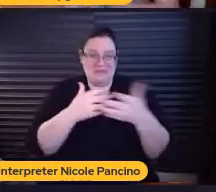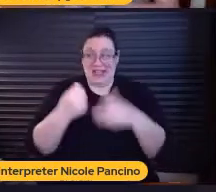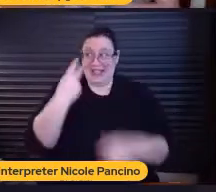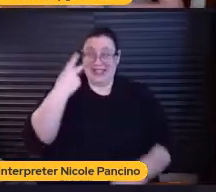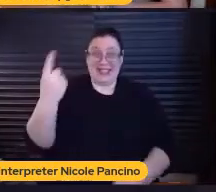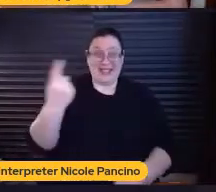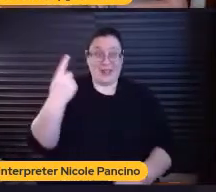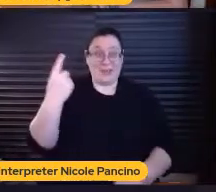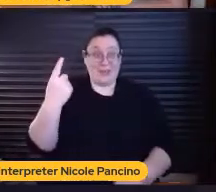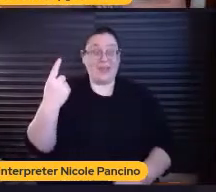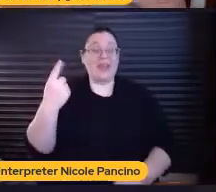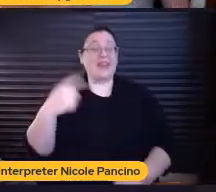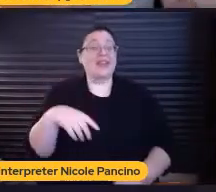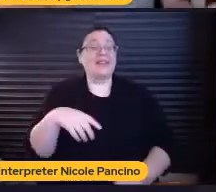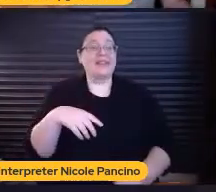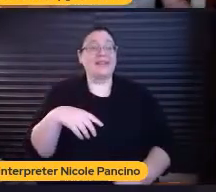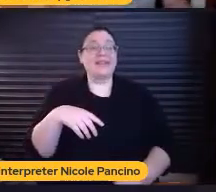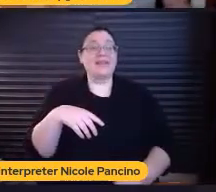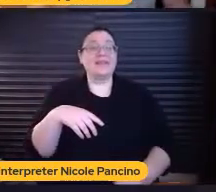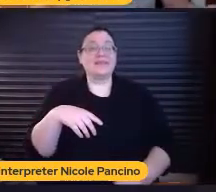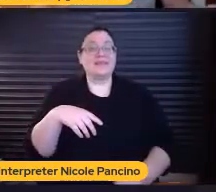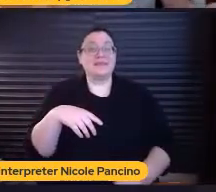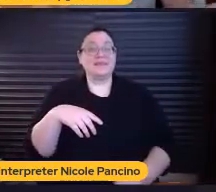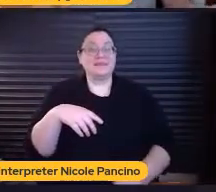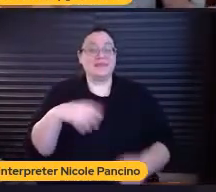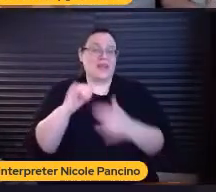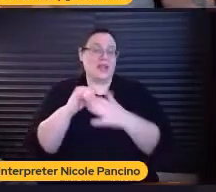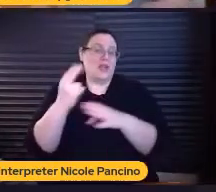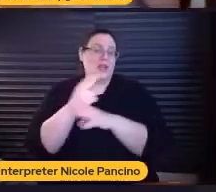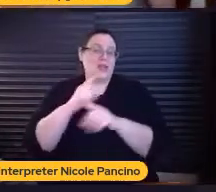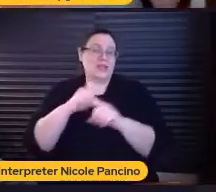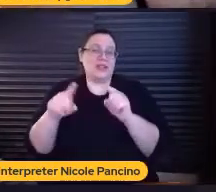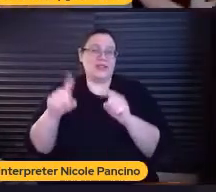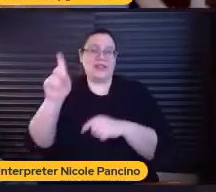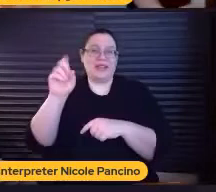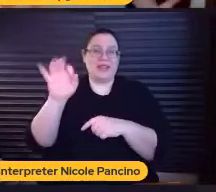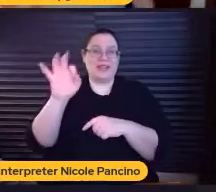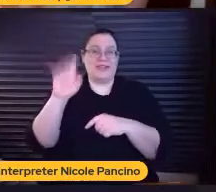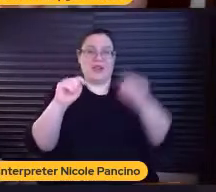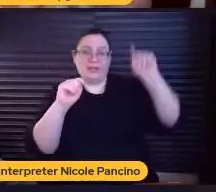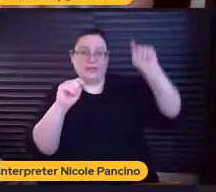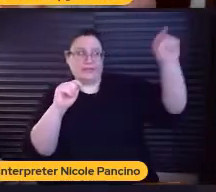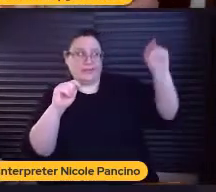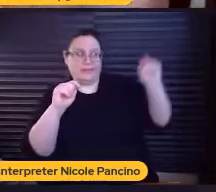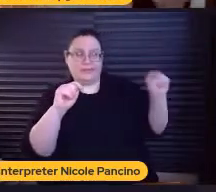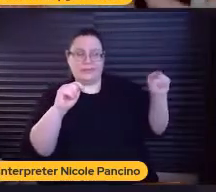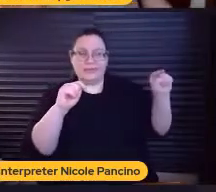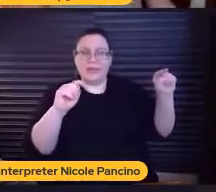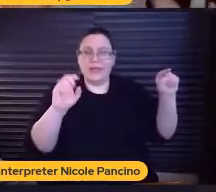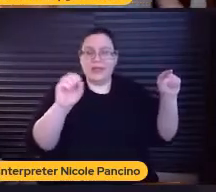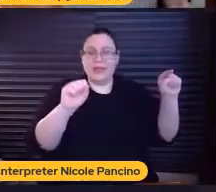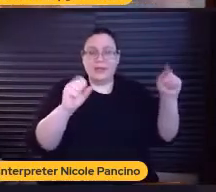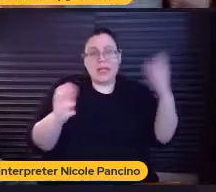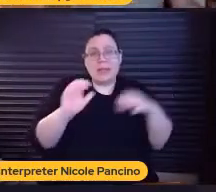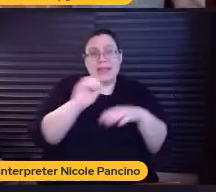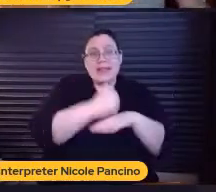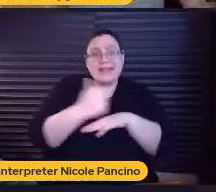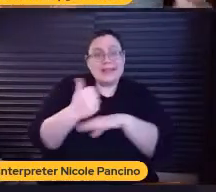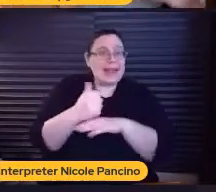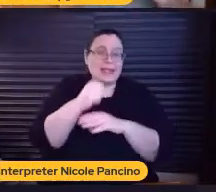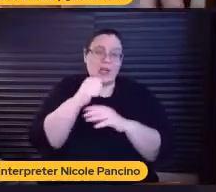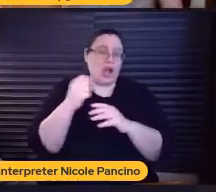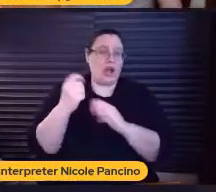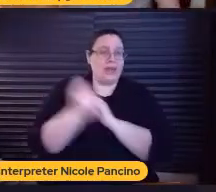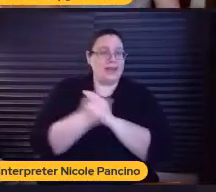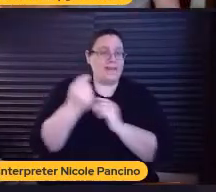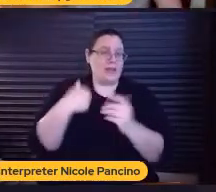this could use different defaults. Like the settings that I put in here are not the defaults that I want to use, that I